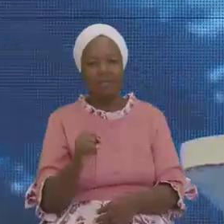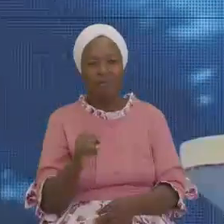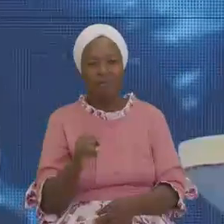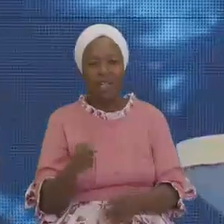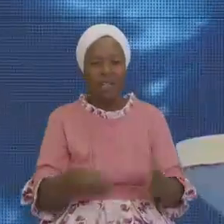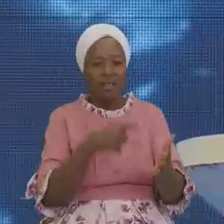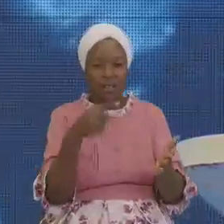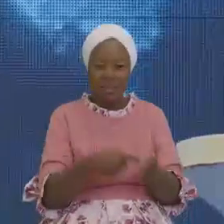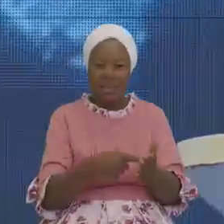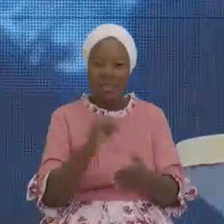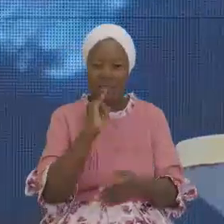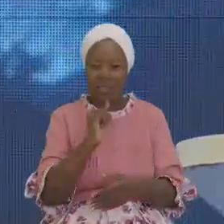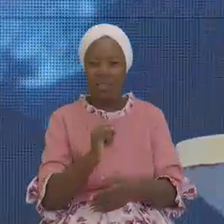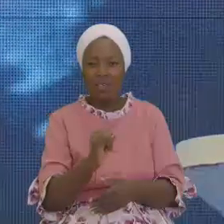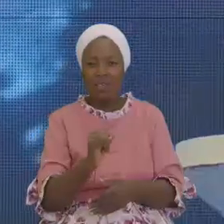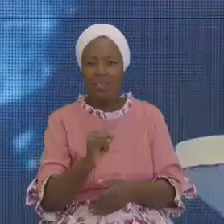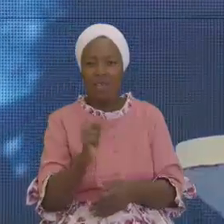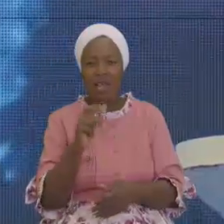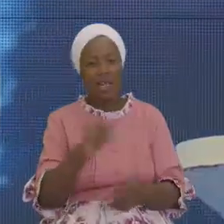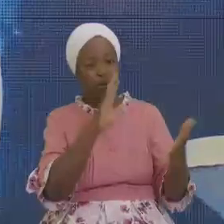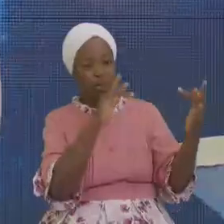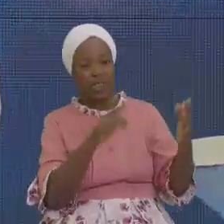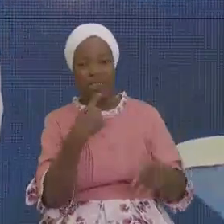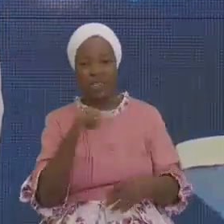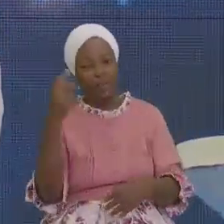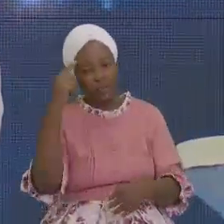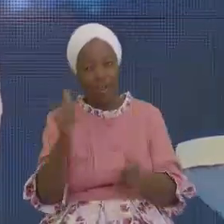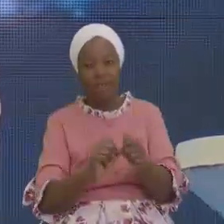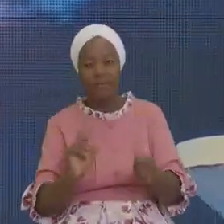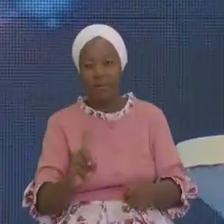This is an expected saying for everyone.